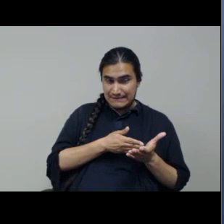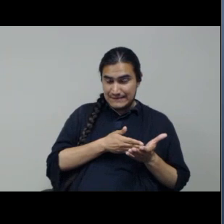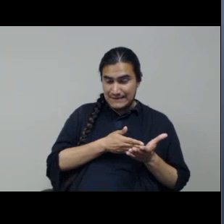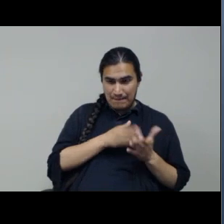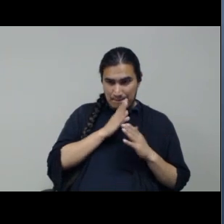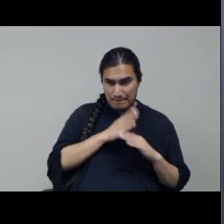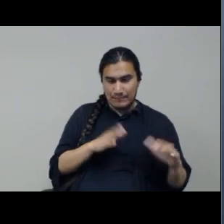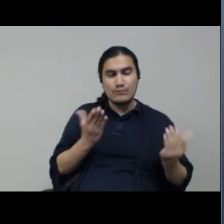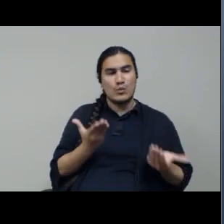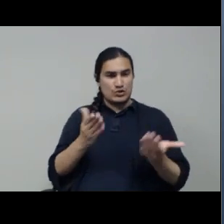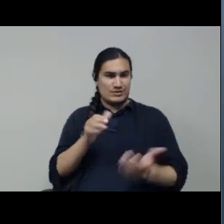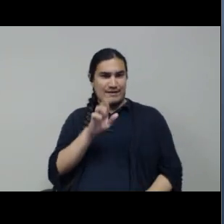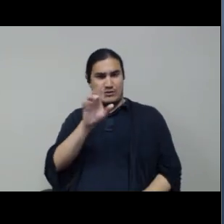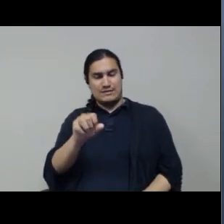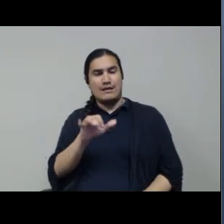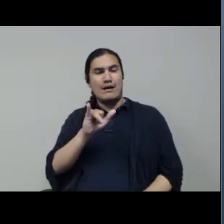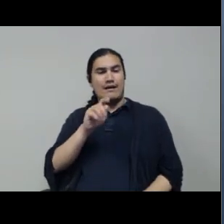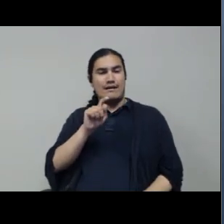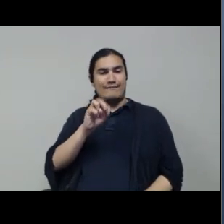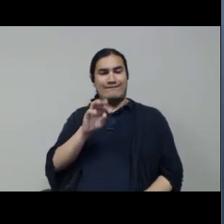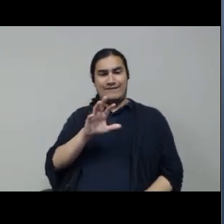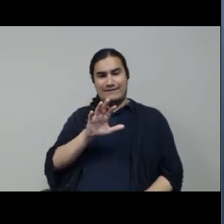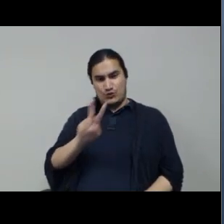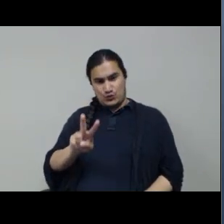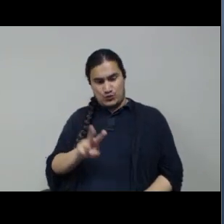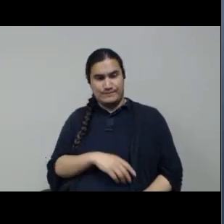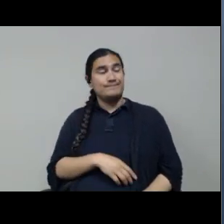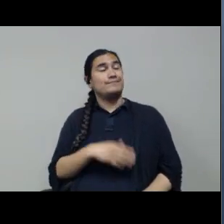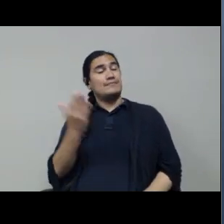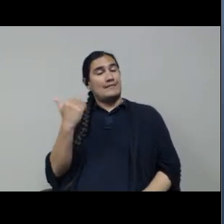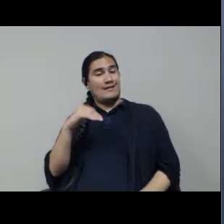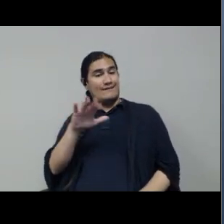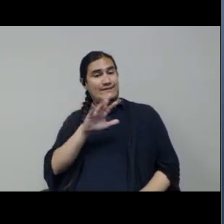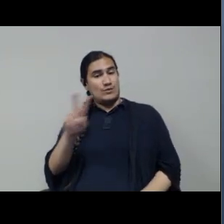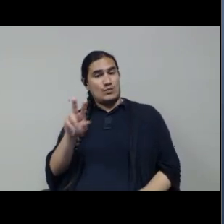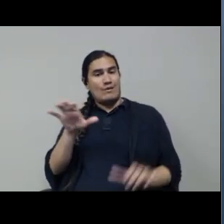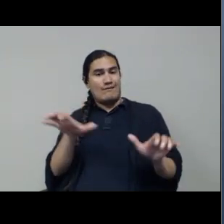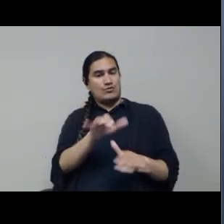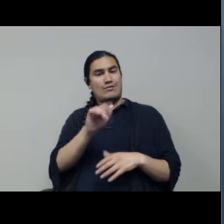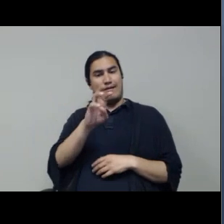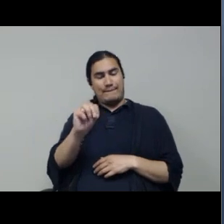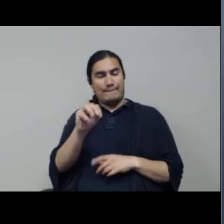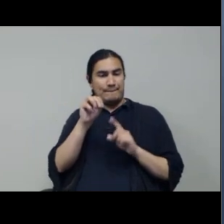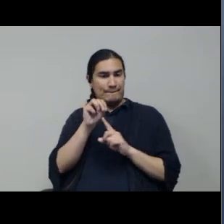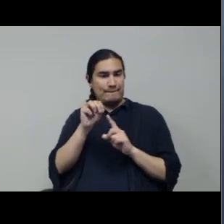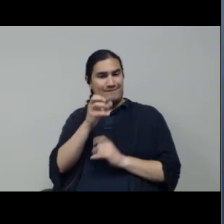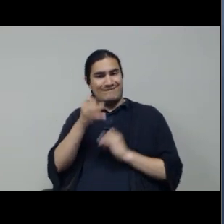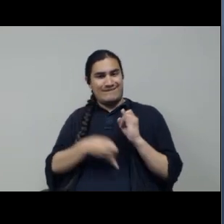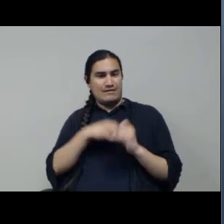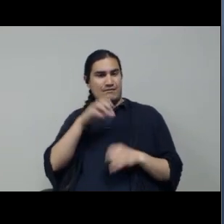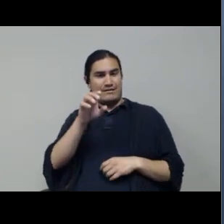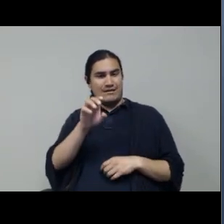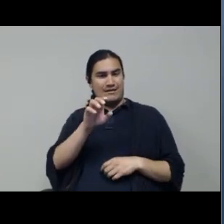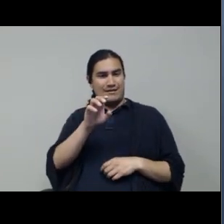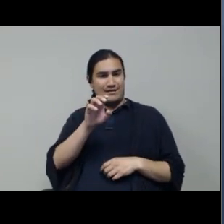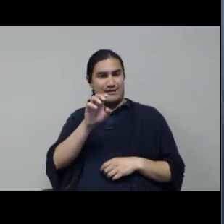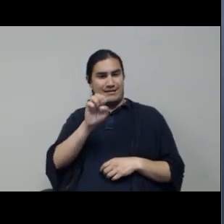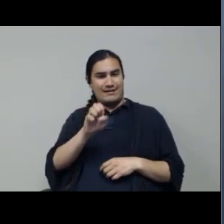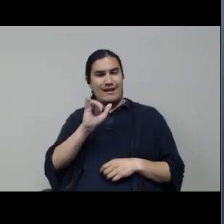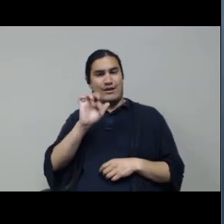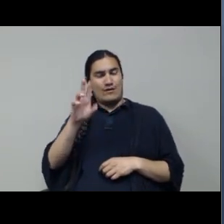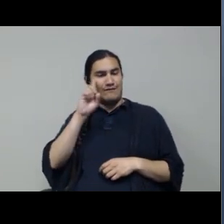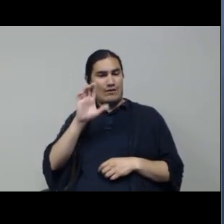Motion carries. Item 52. Item 52 is an action item. This is the final EIR for the El Camino